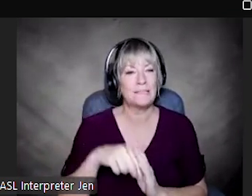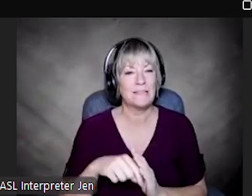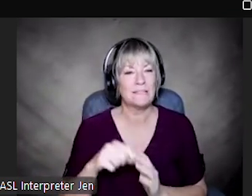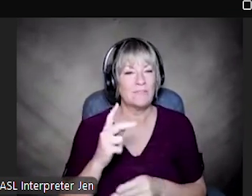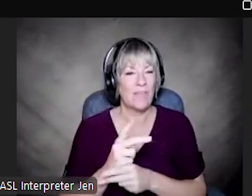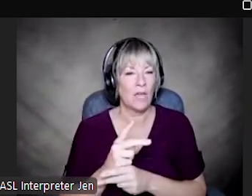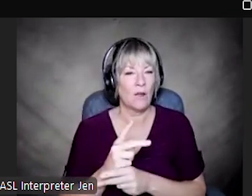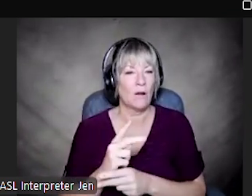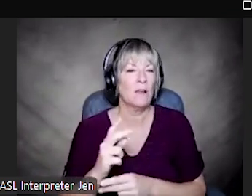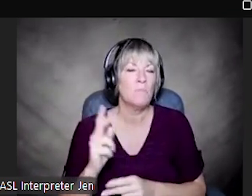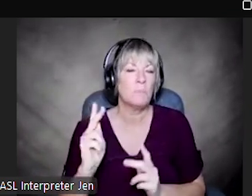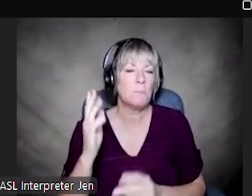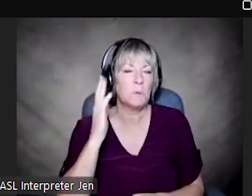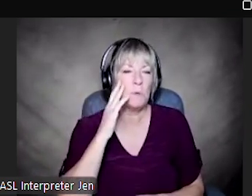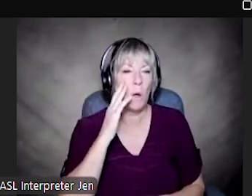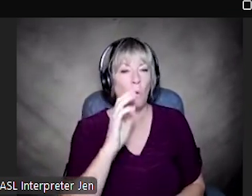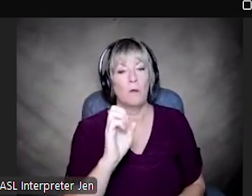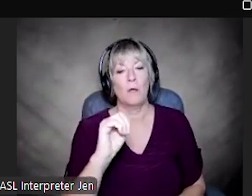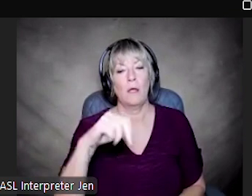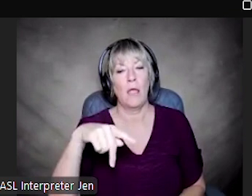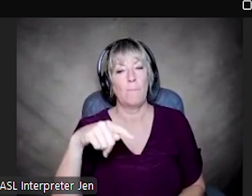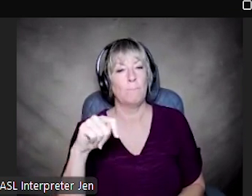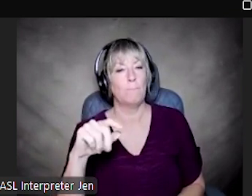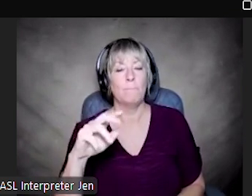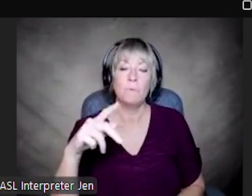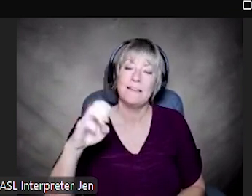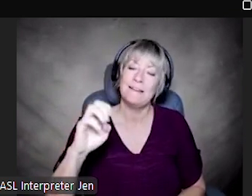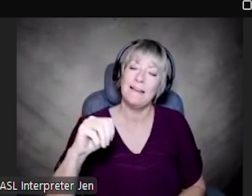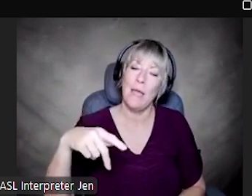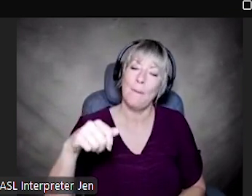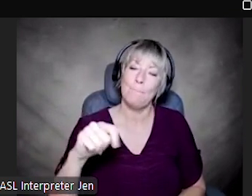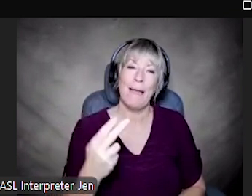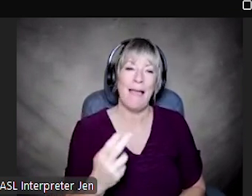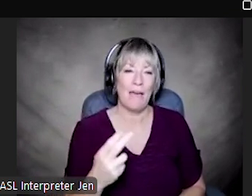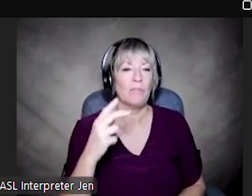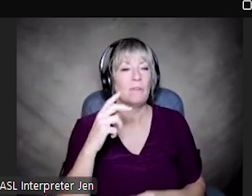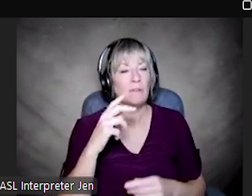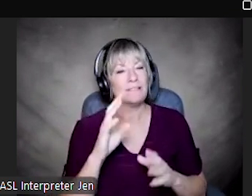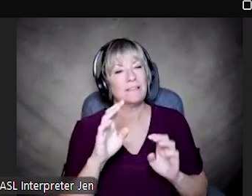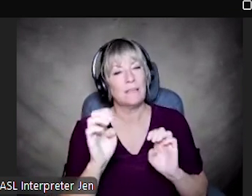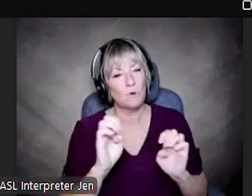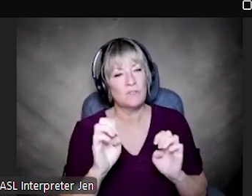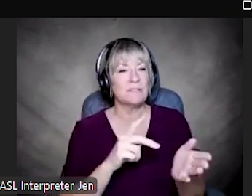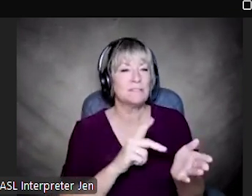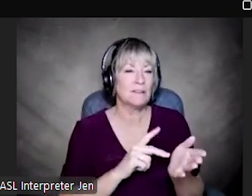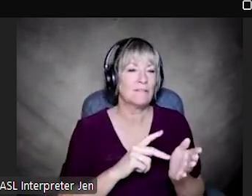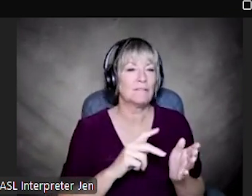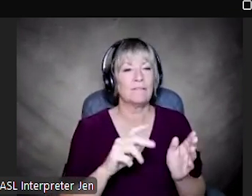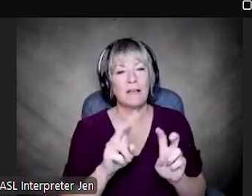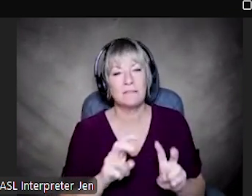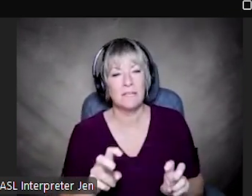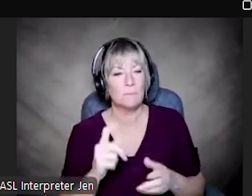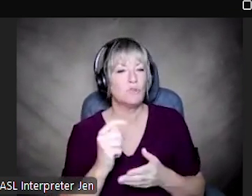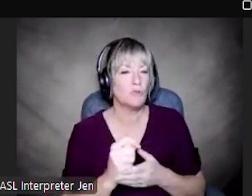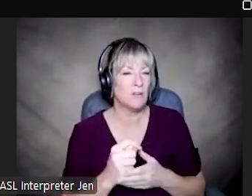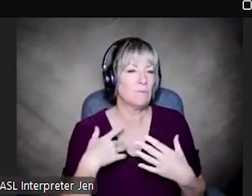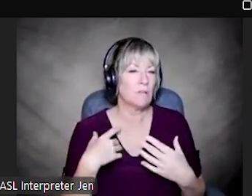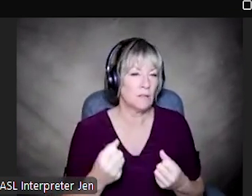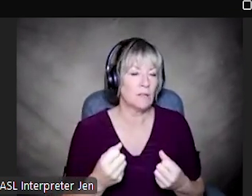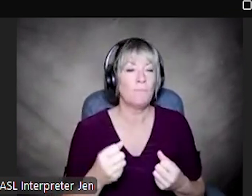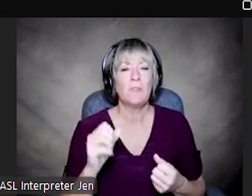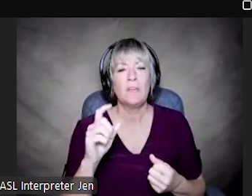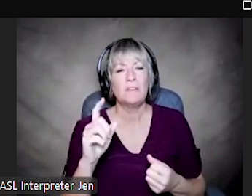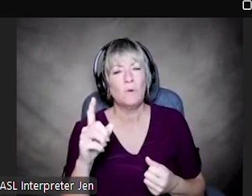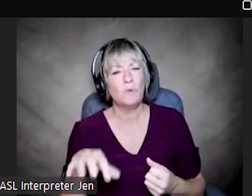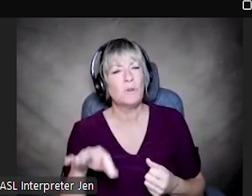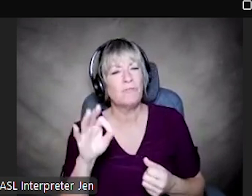Empath is a part of the hospital for emergency psychiatric assessment, treatment, and healing. Empath units are usually located nearby or